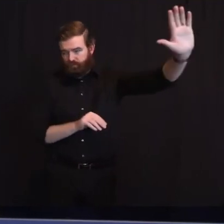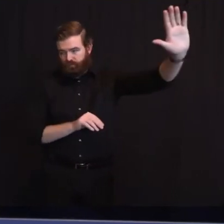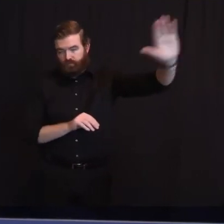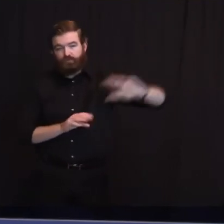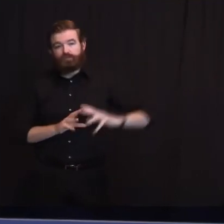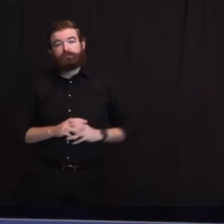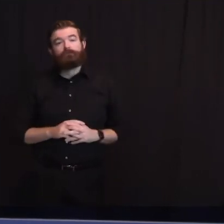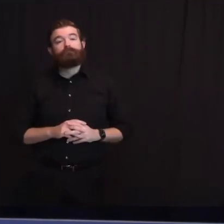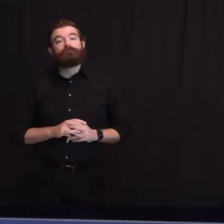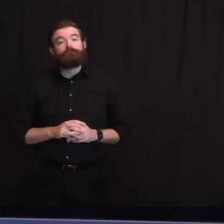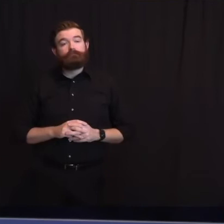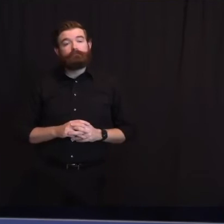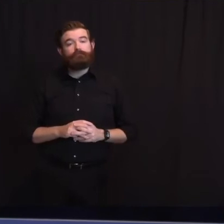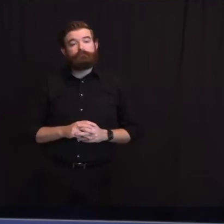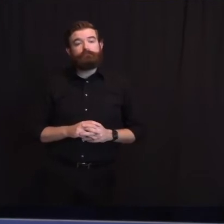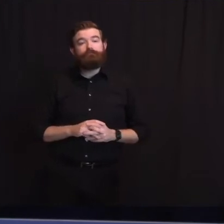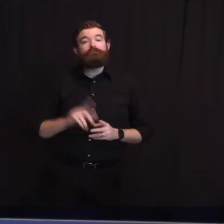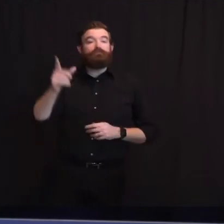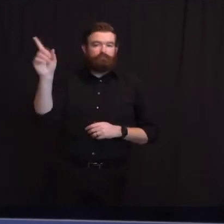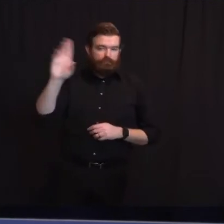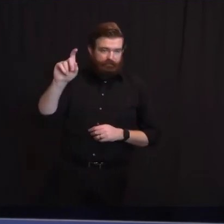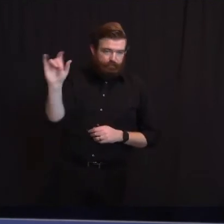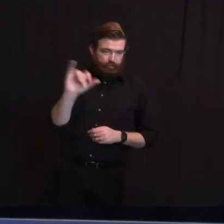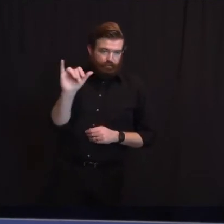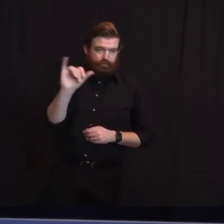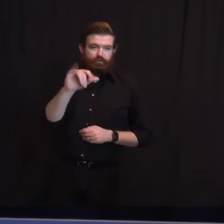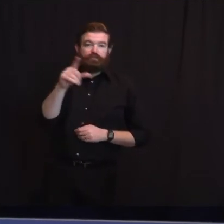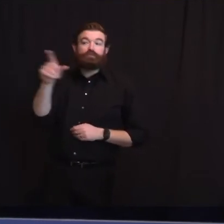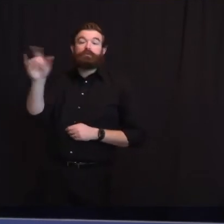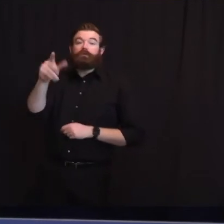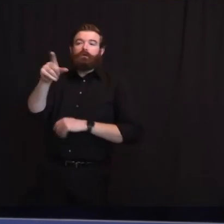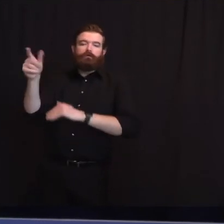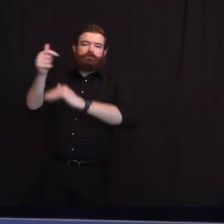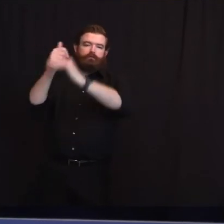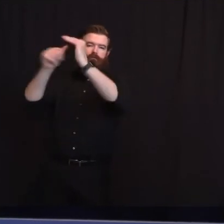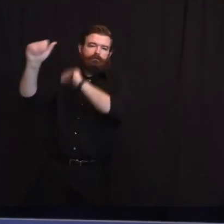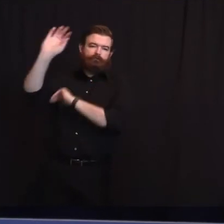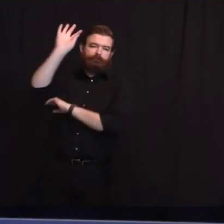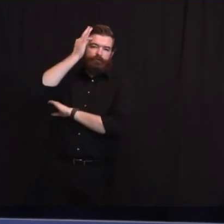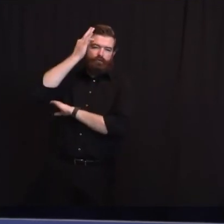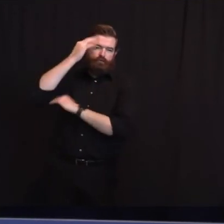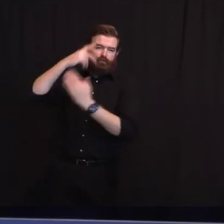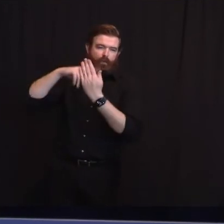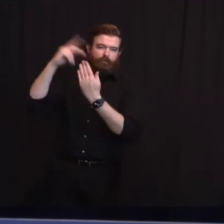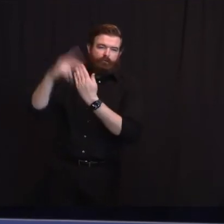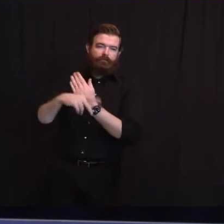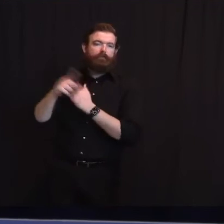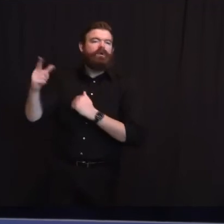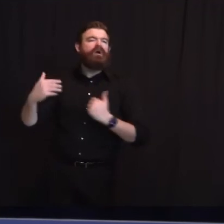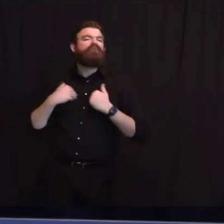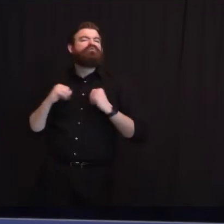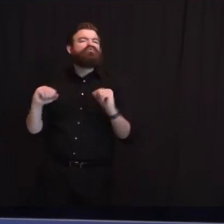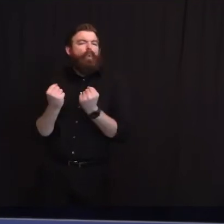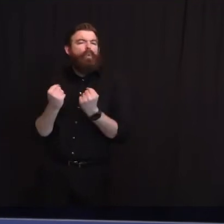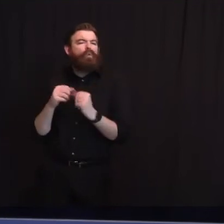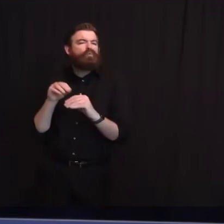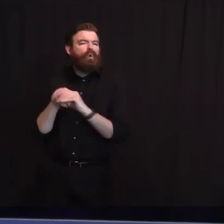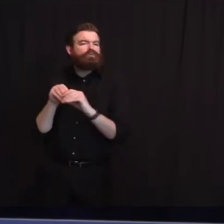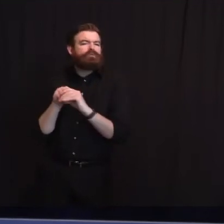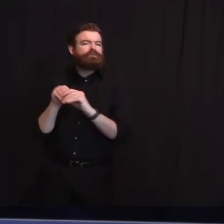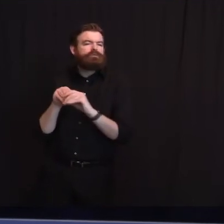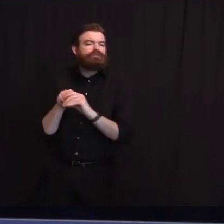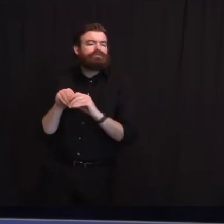federal partnership. To this point, now we